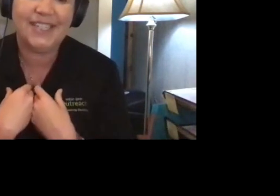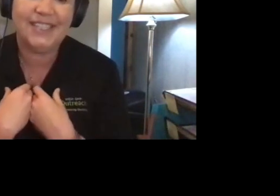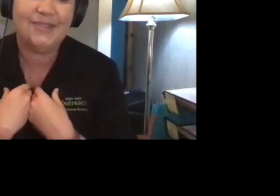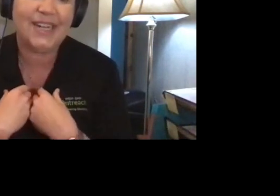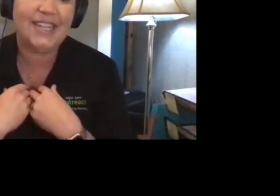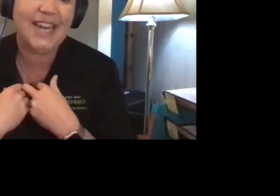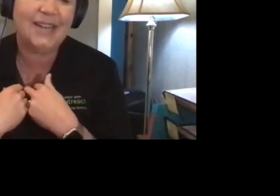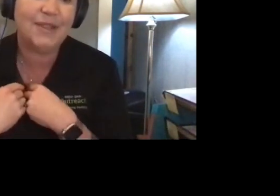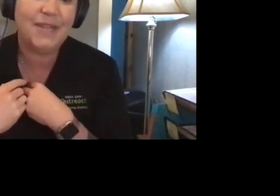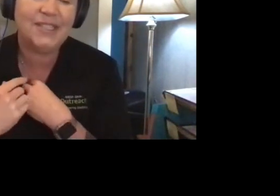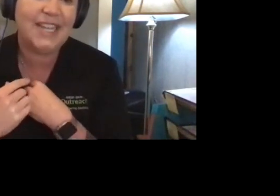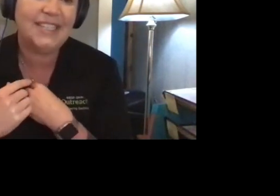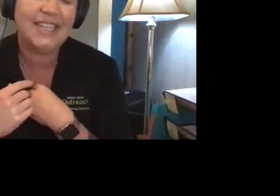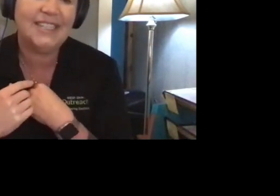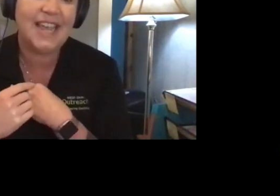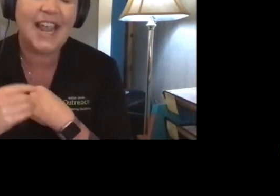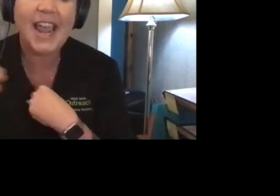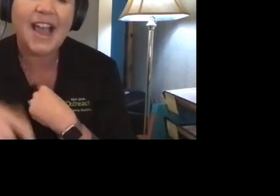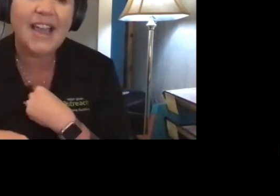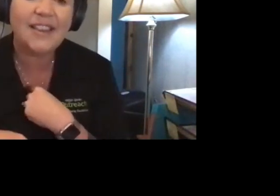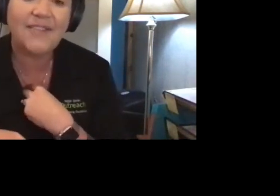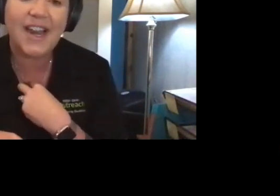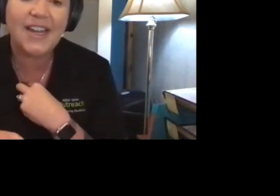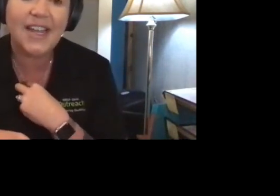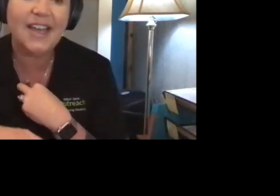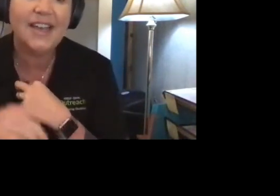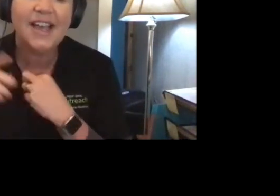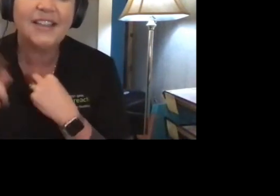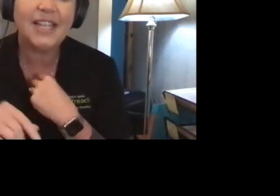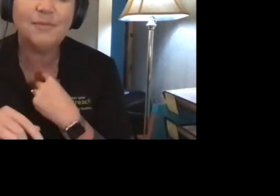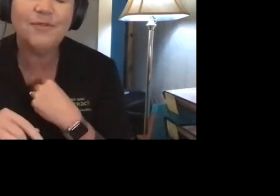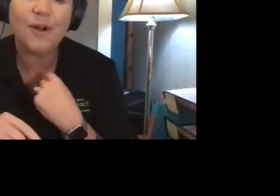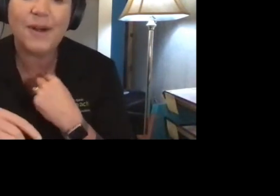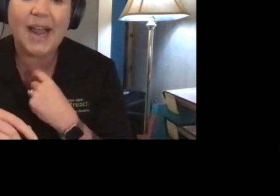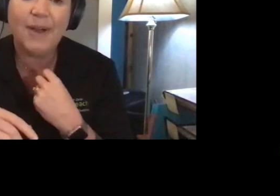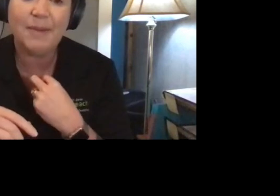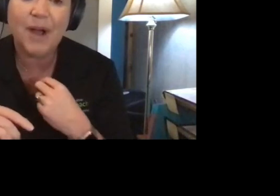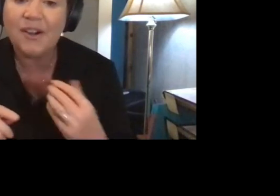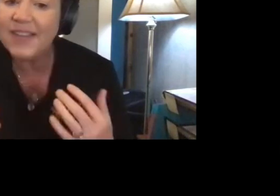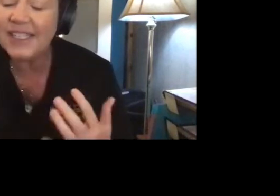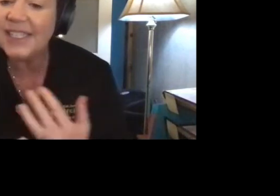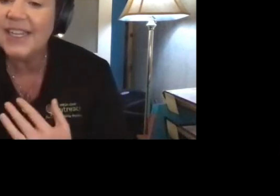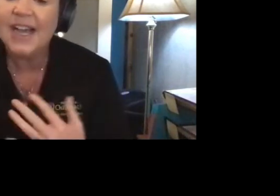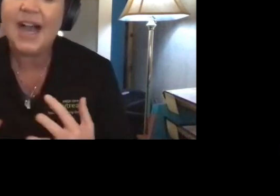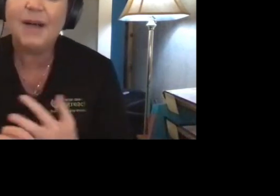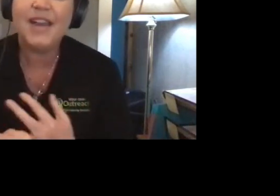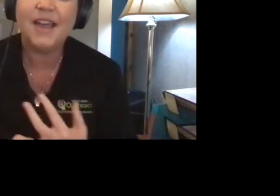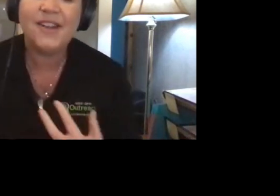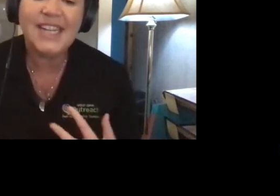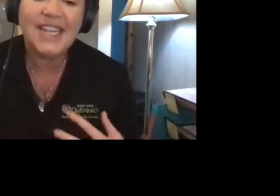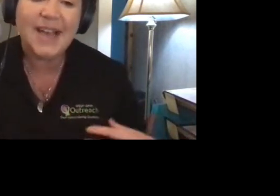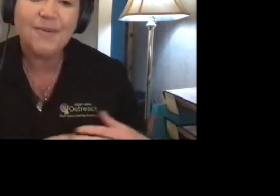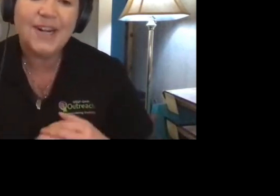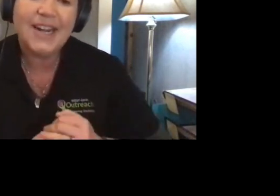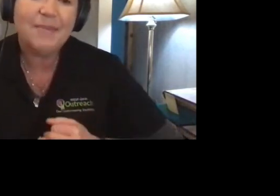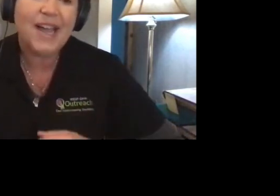know, to directly connect with me or Stacy and say, hey, I love that idea. Let's move forward. I want to be part of it. Another